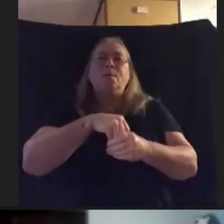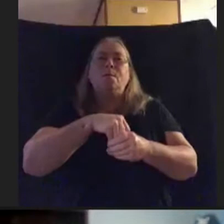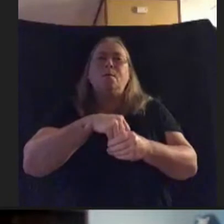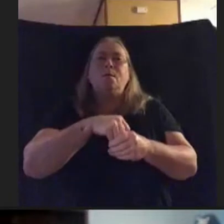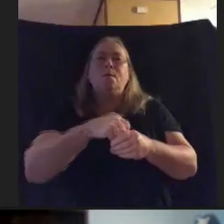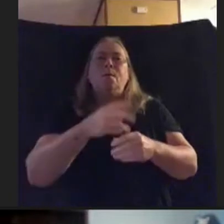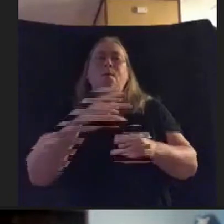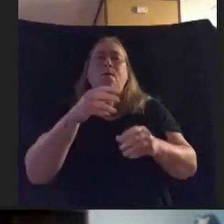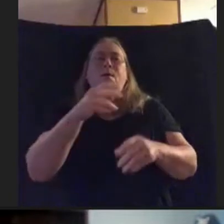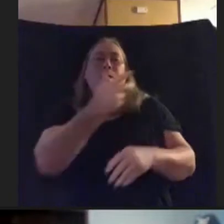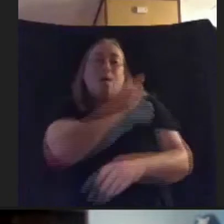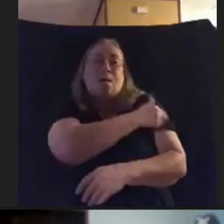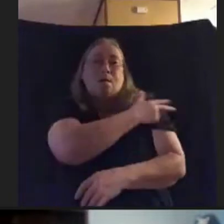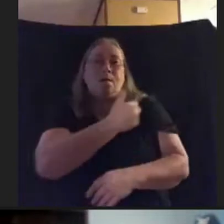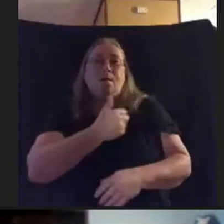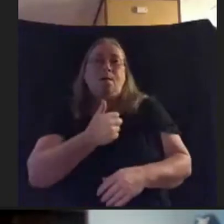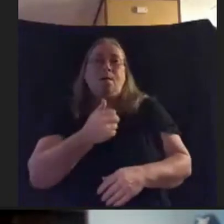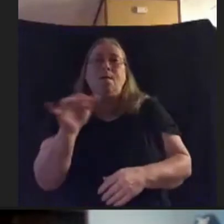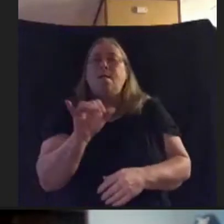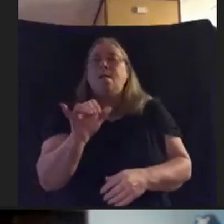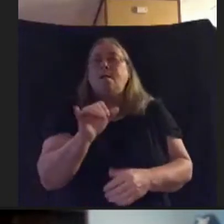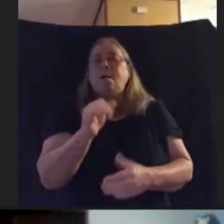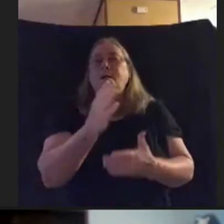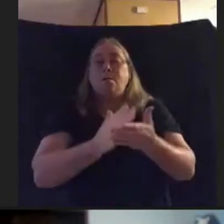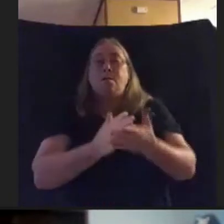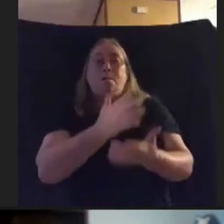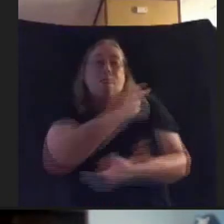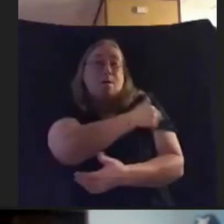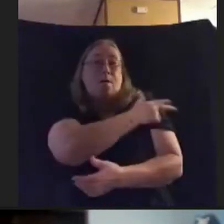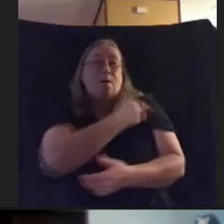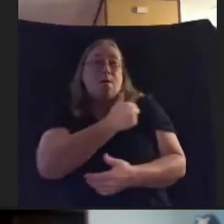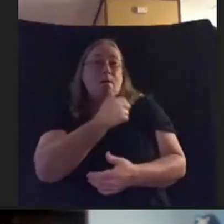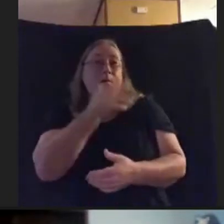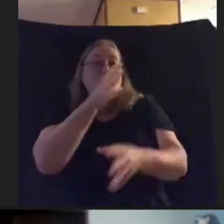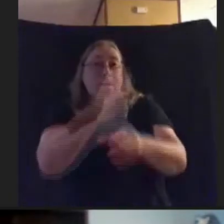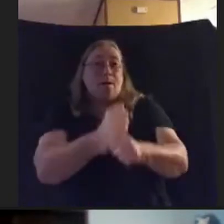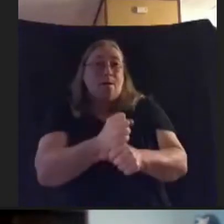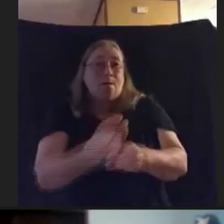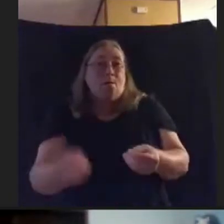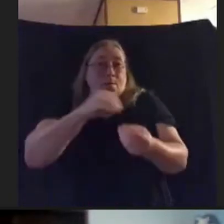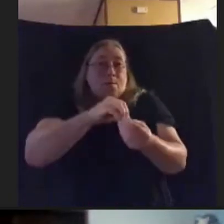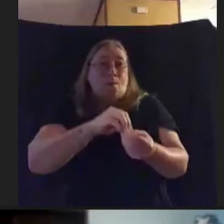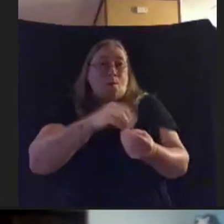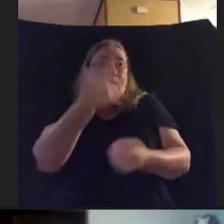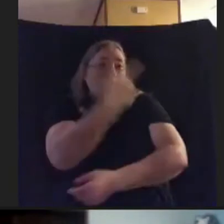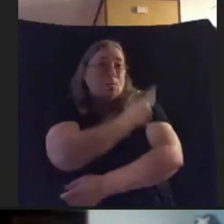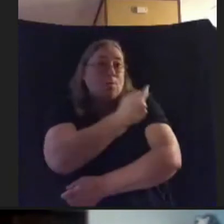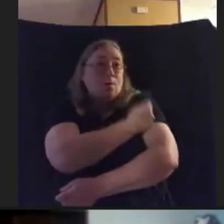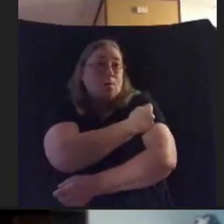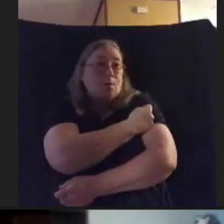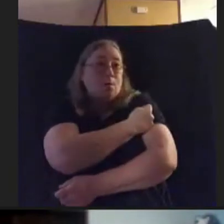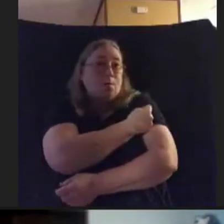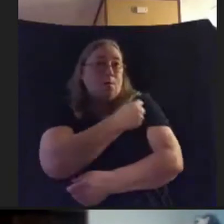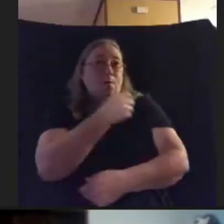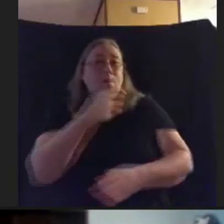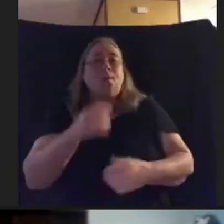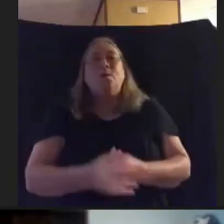hospitals. Anita is saying, will hospitals be receiving additional doses, and if so, when? We've already said